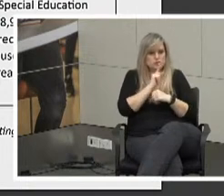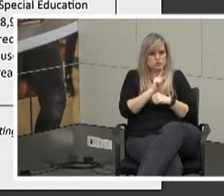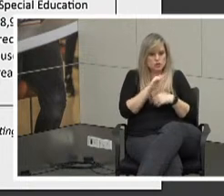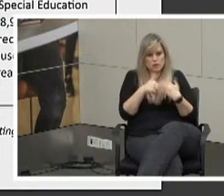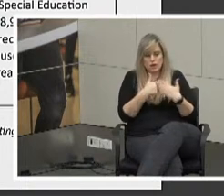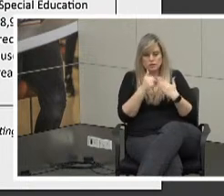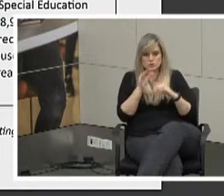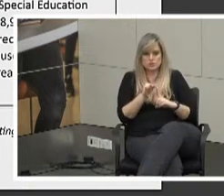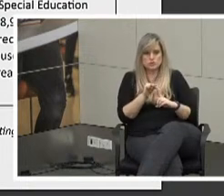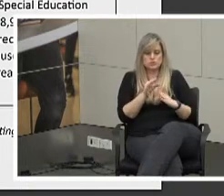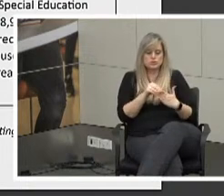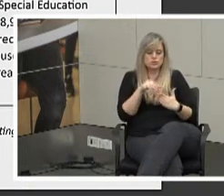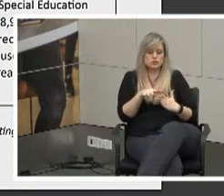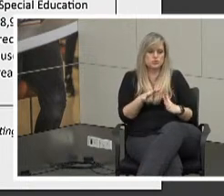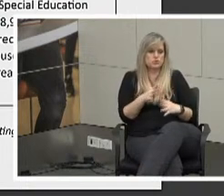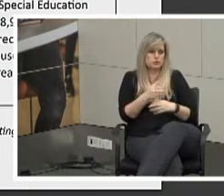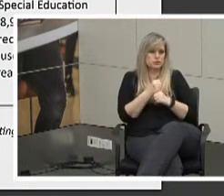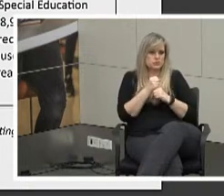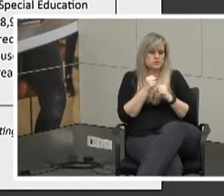services